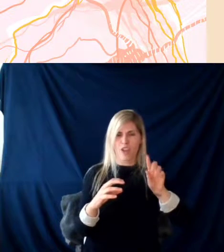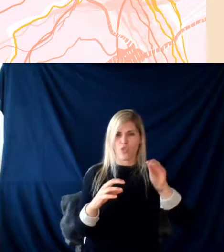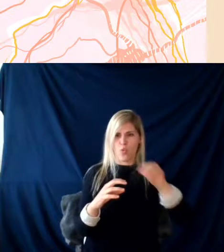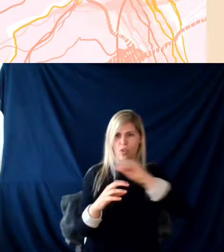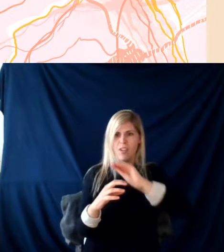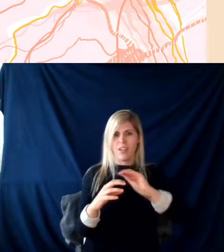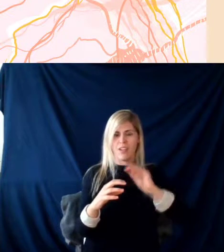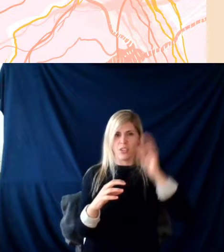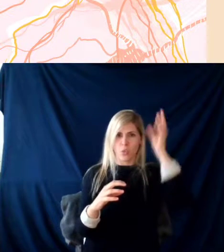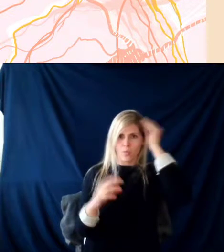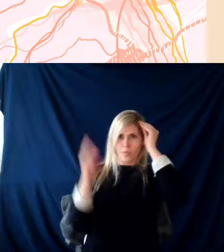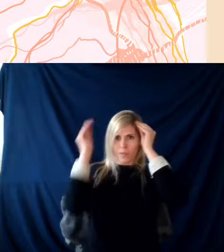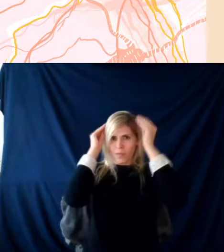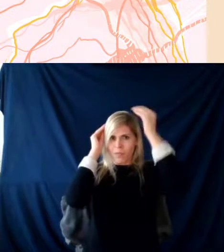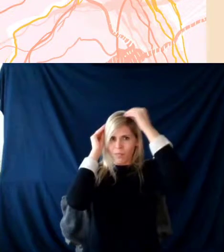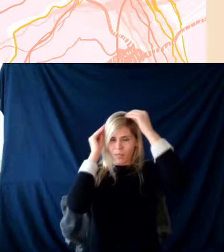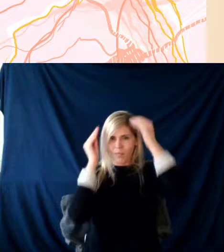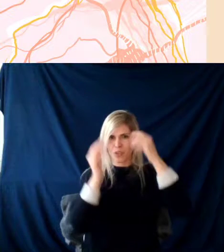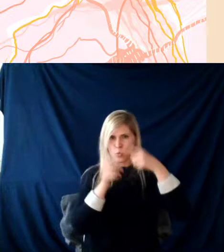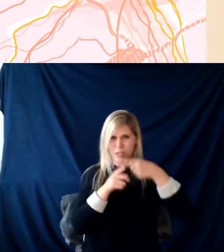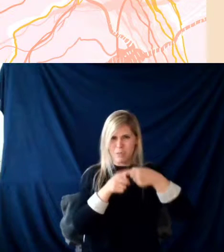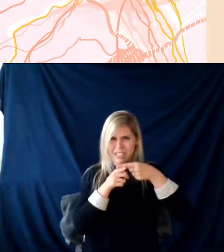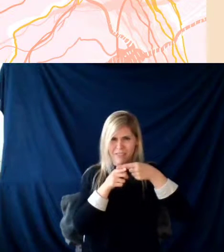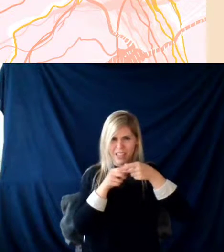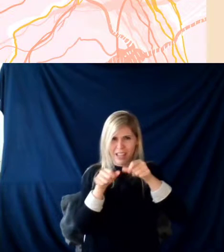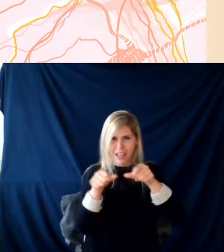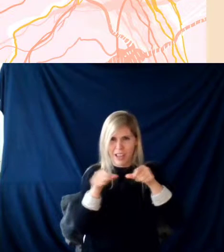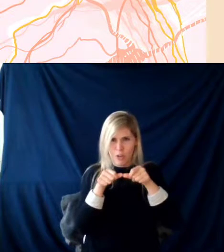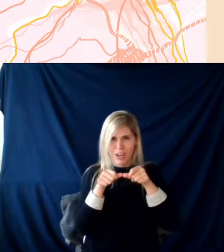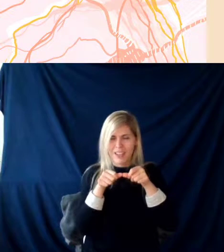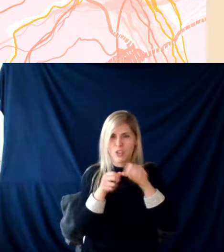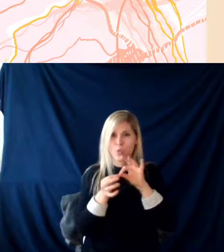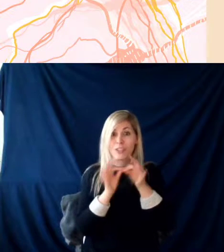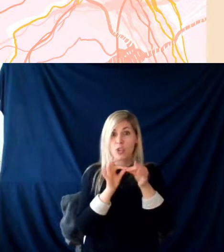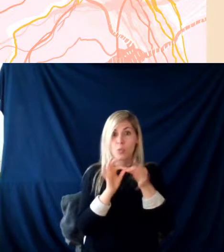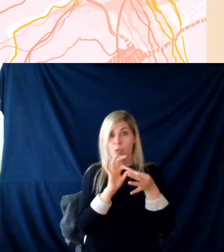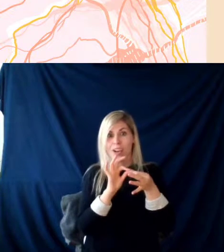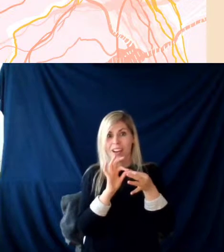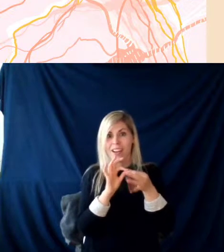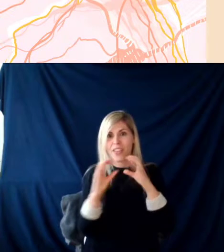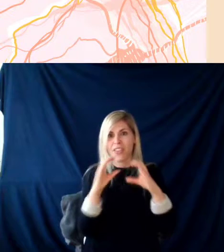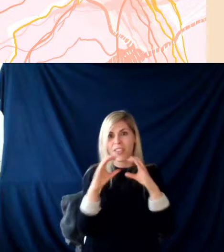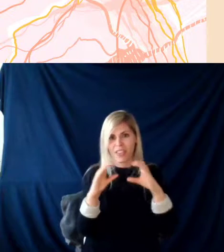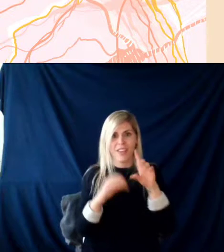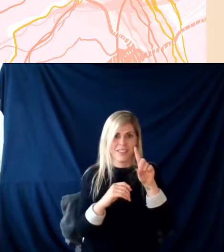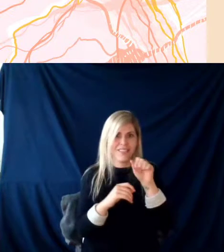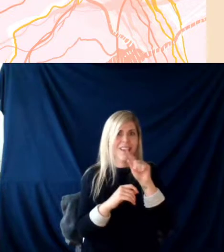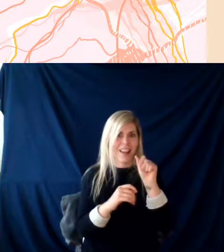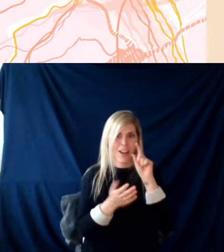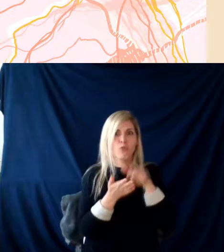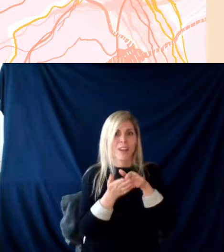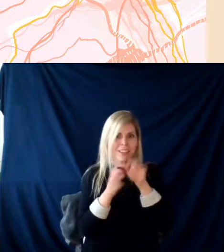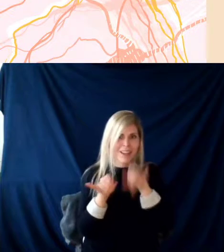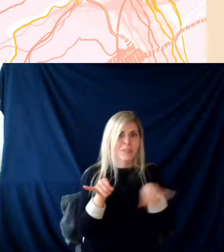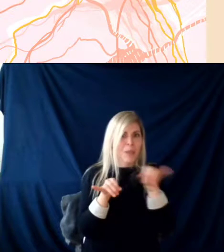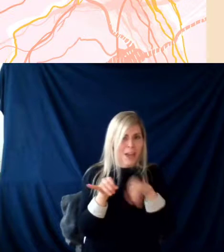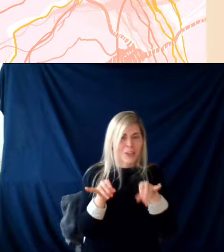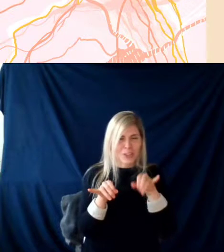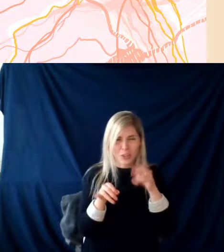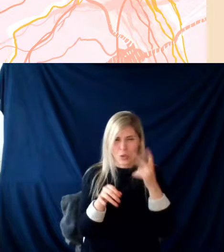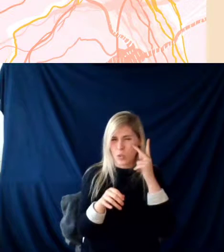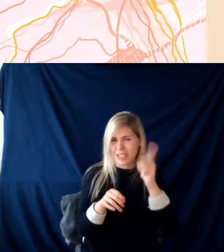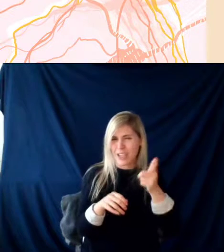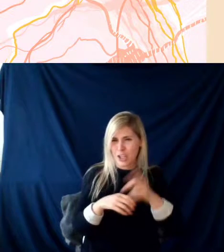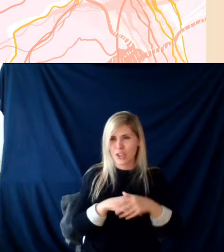placed in these specific places on your scalp and interpret that data and recognize different patterns, as we'll